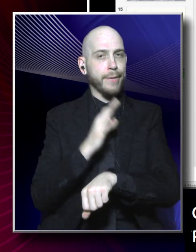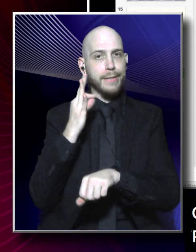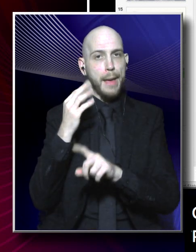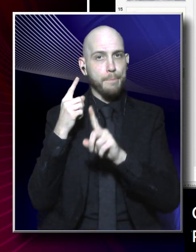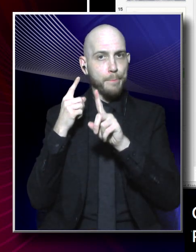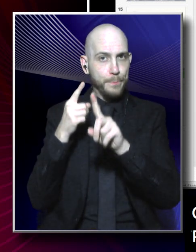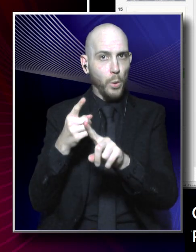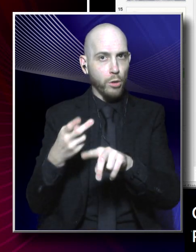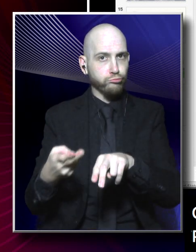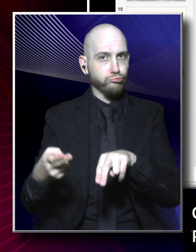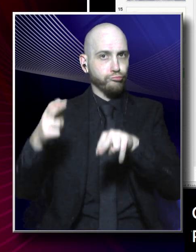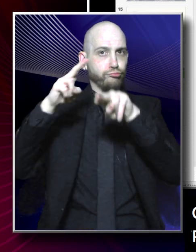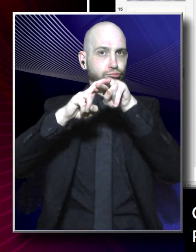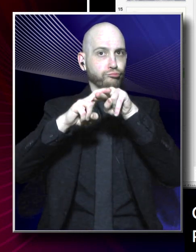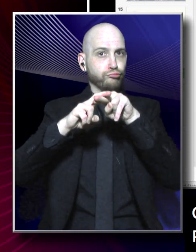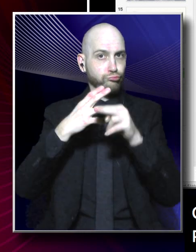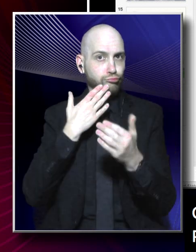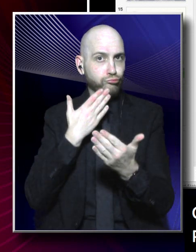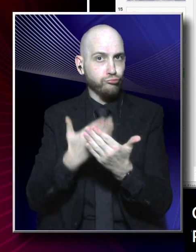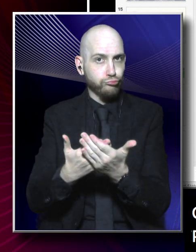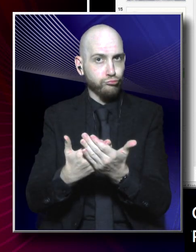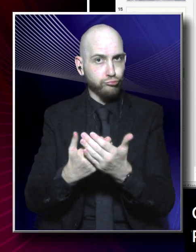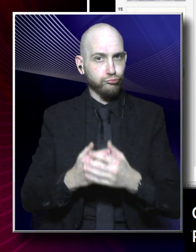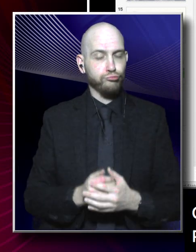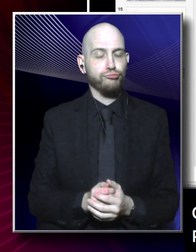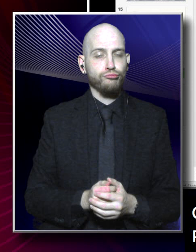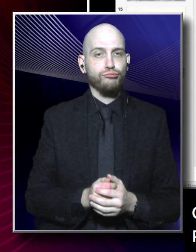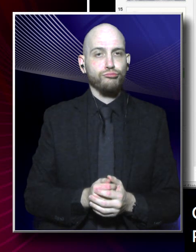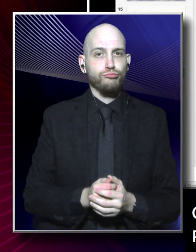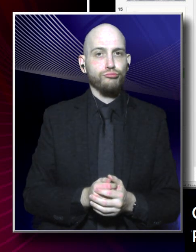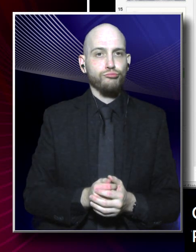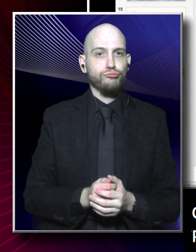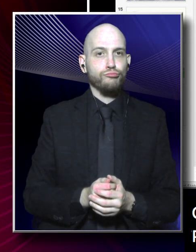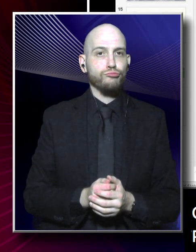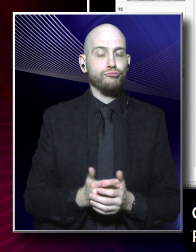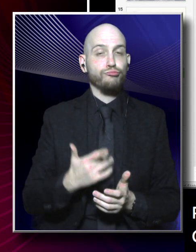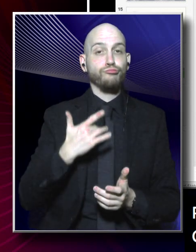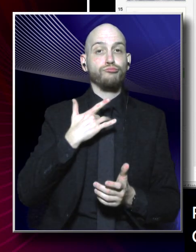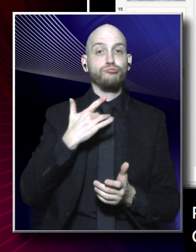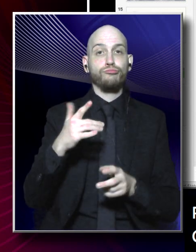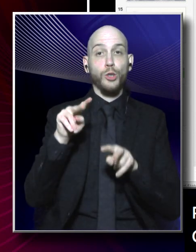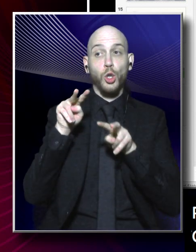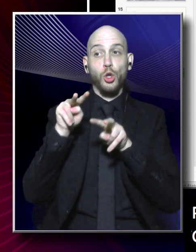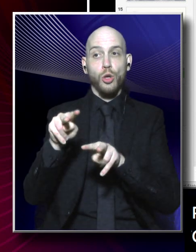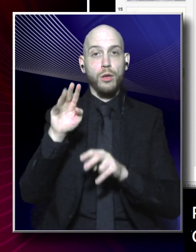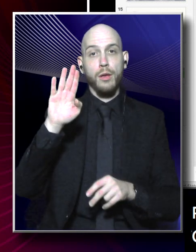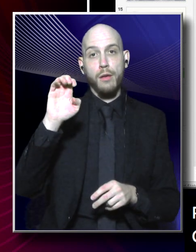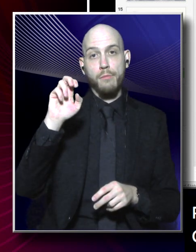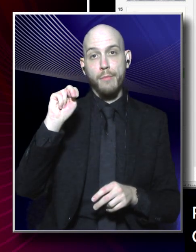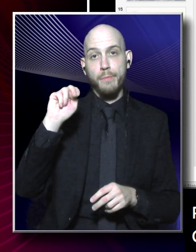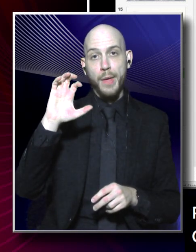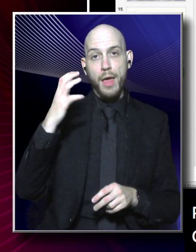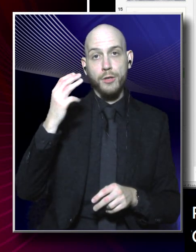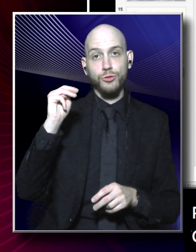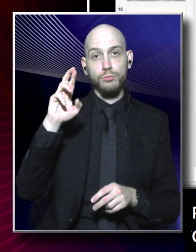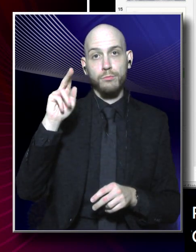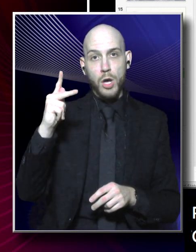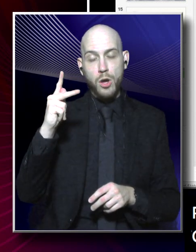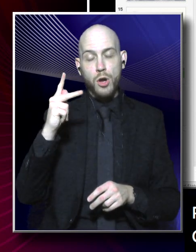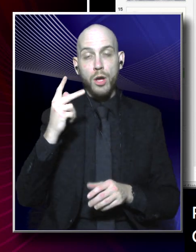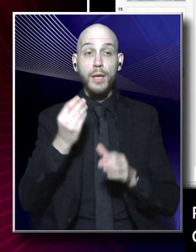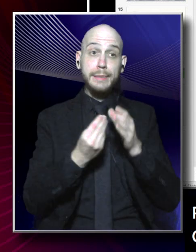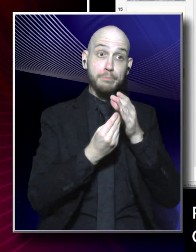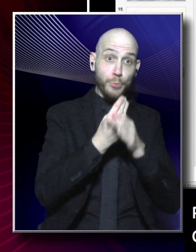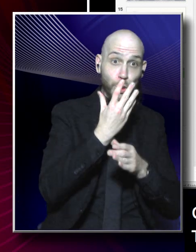is good. In a lot of cases, when you look at benchmark data, there will be a dip between the spring and the fall because there's